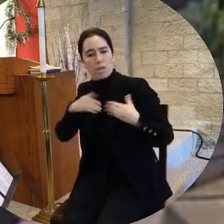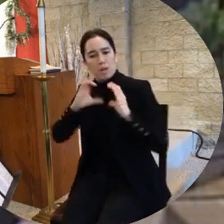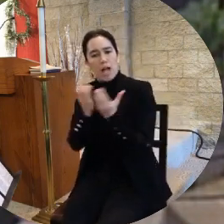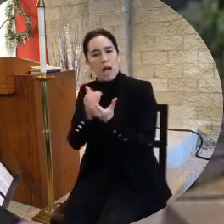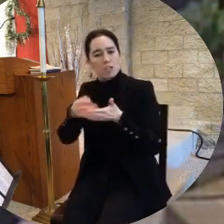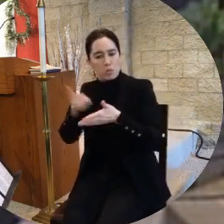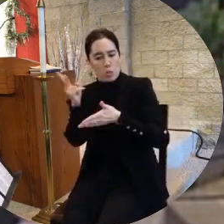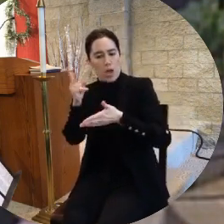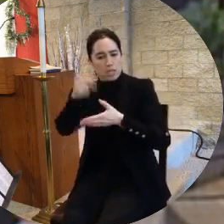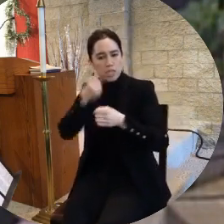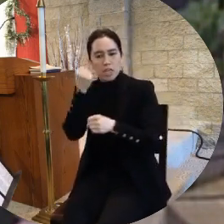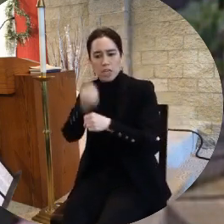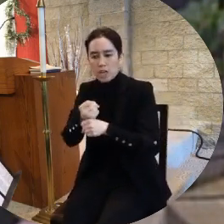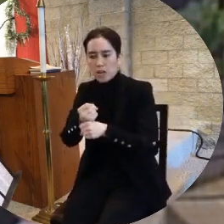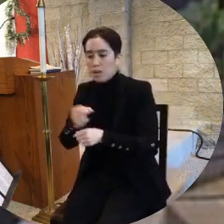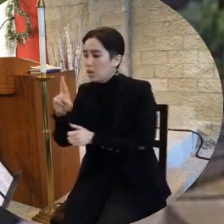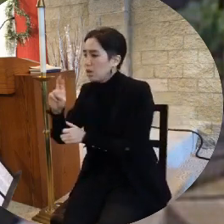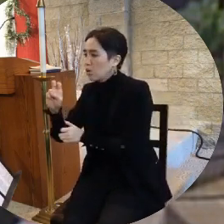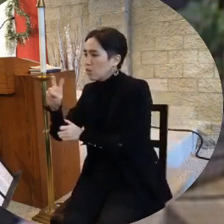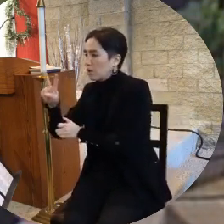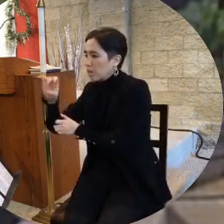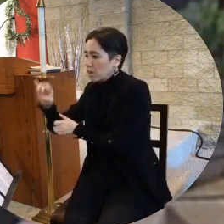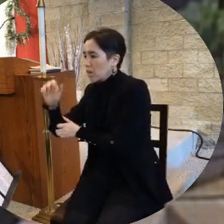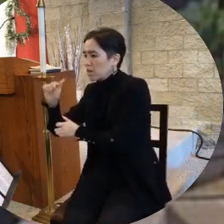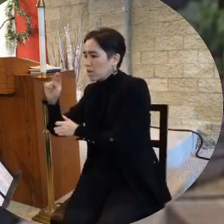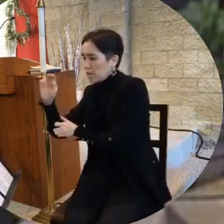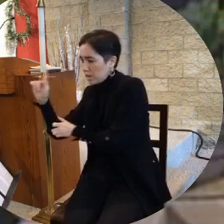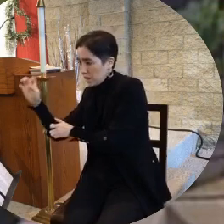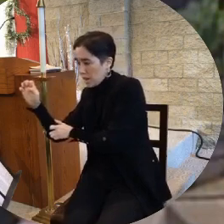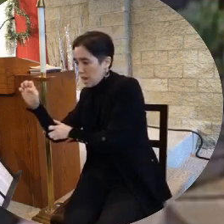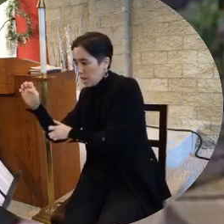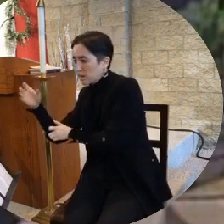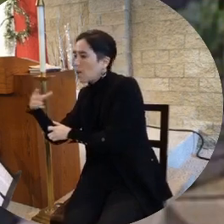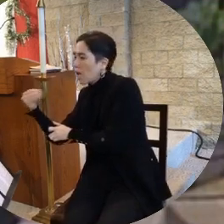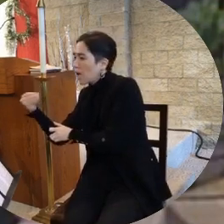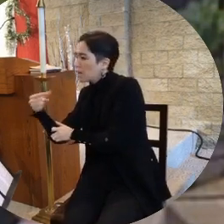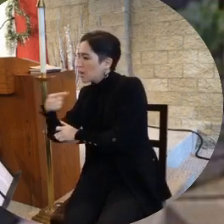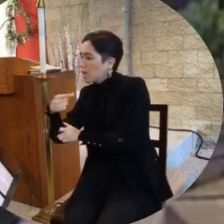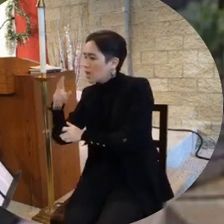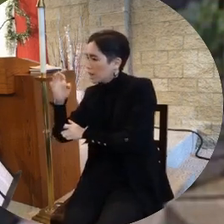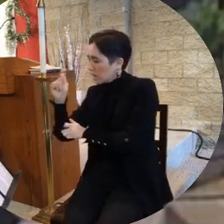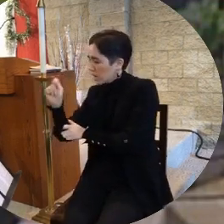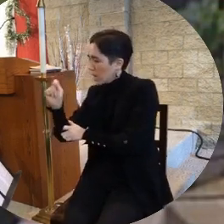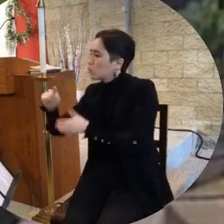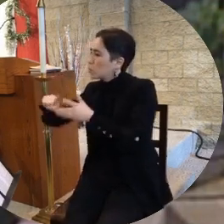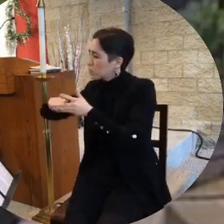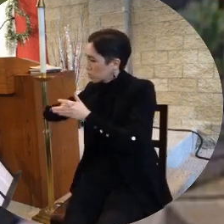our guest, we have special guests coming in for this class, begins this membership class, I believe that is on